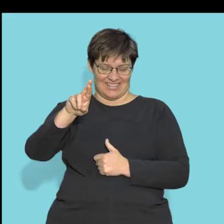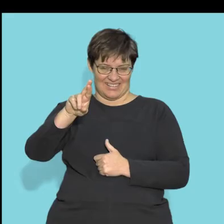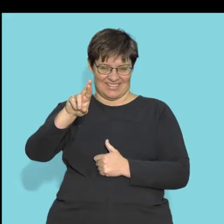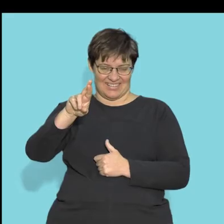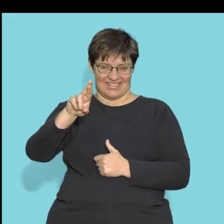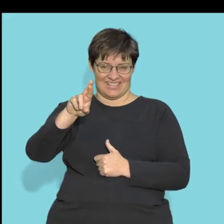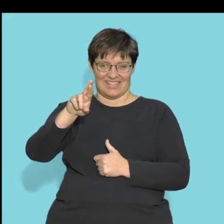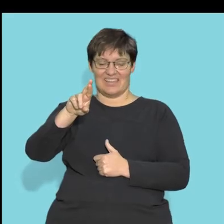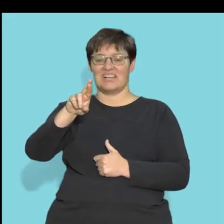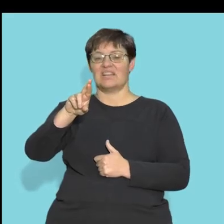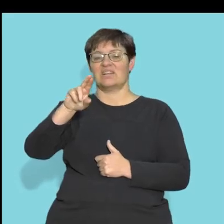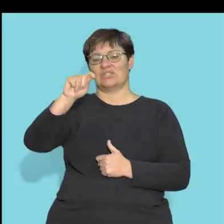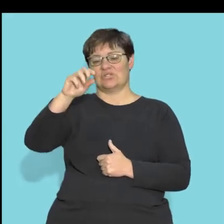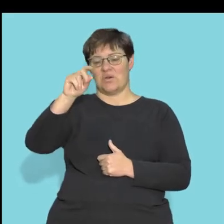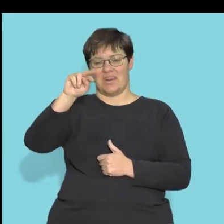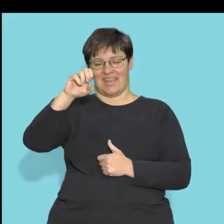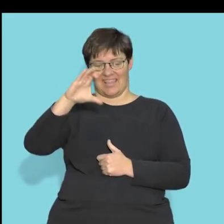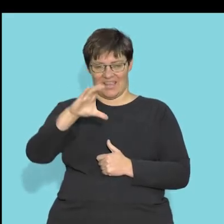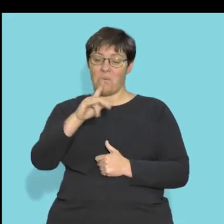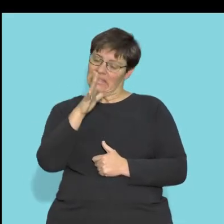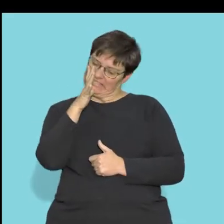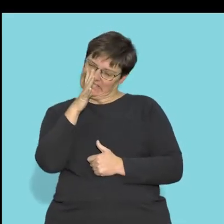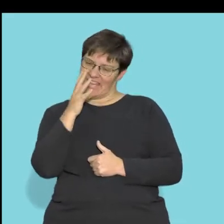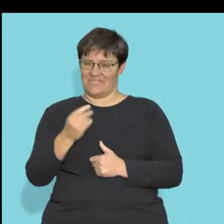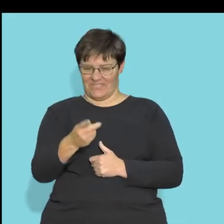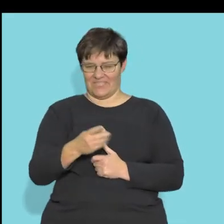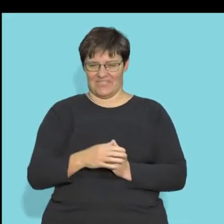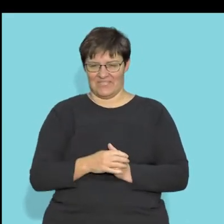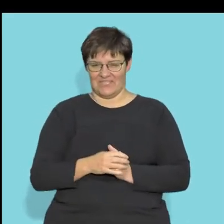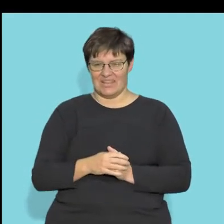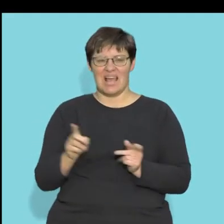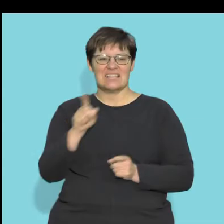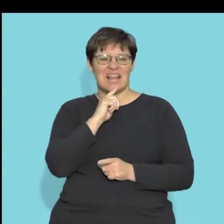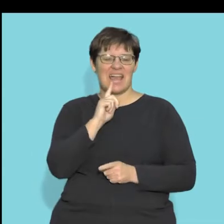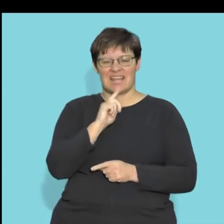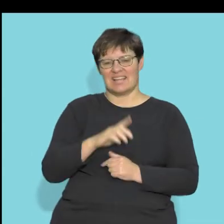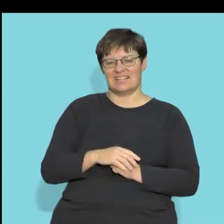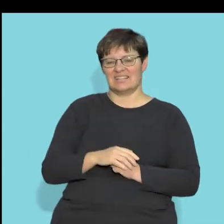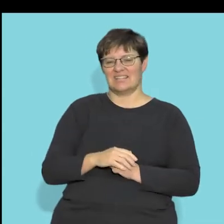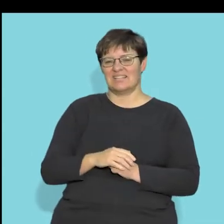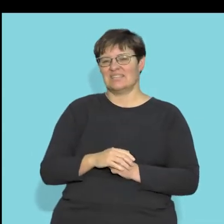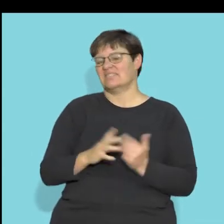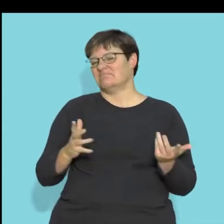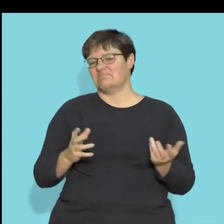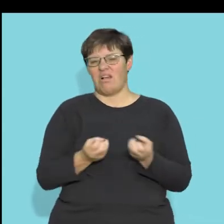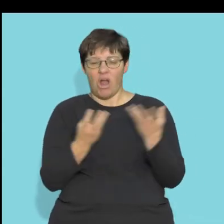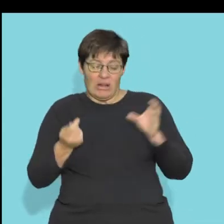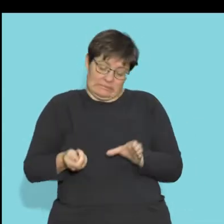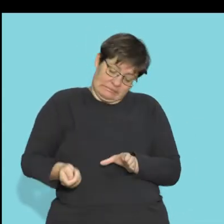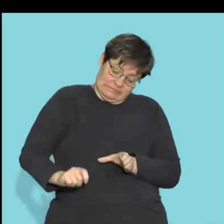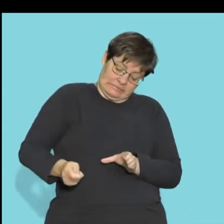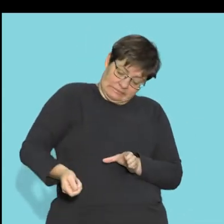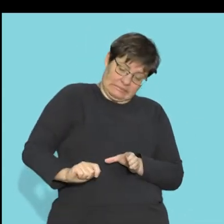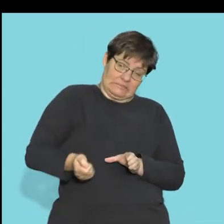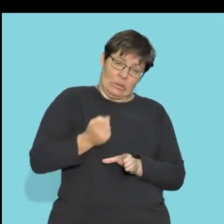we call this solution hypertonic. These are you guys who like your 50 million thousand or your